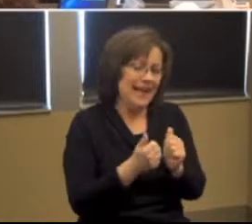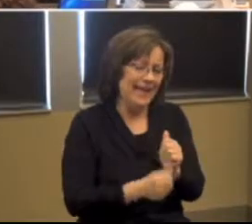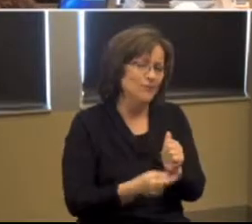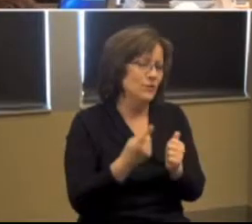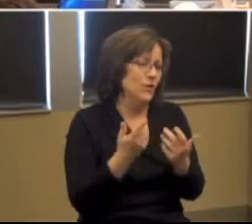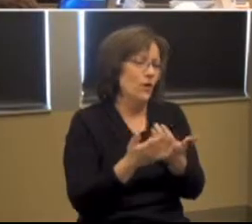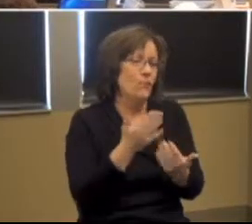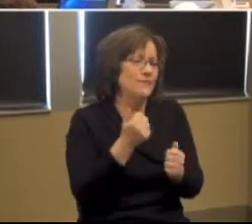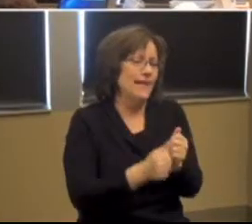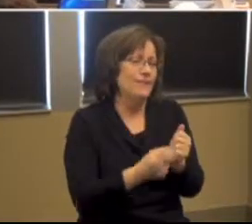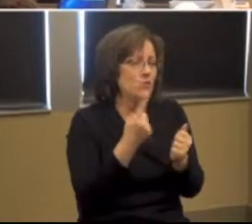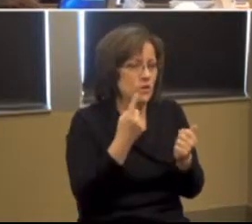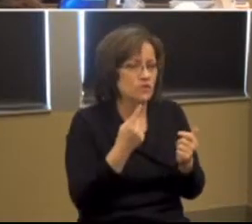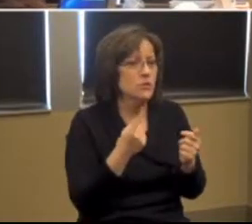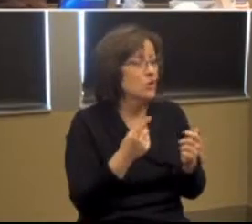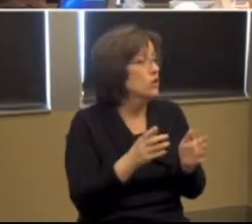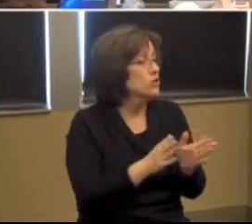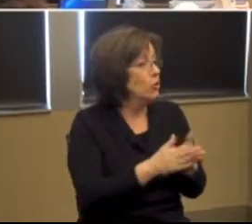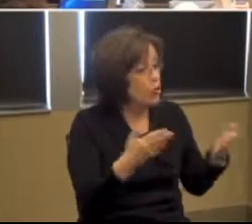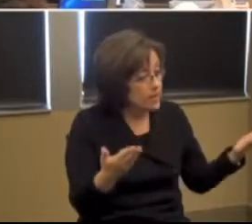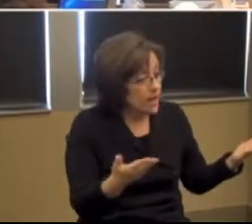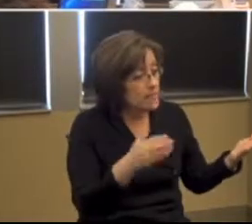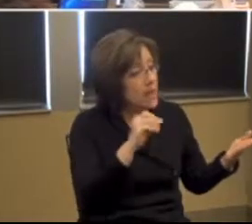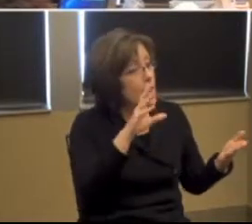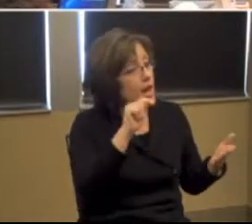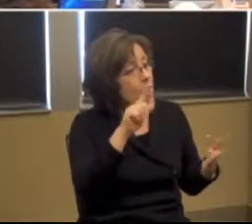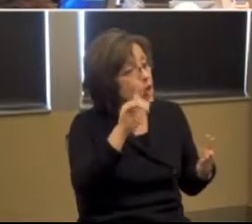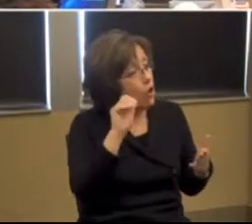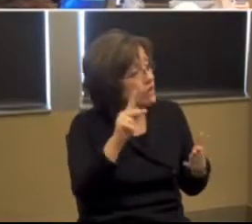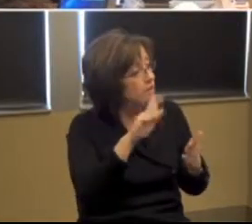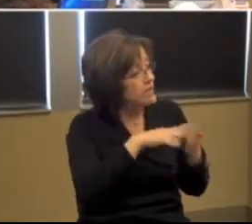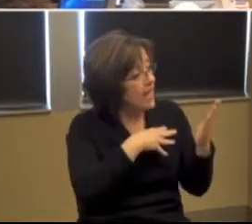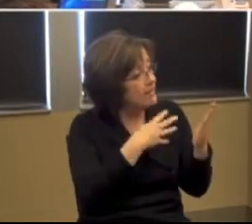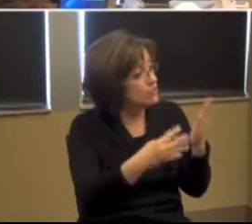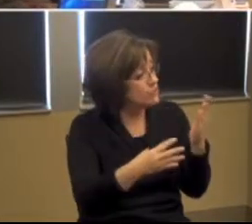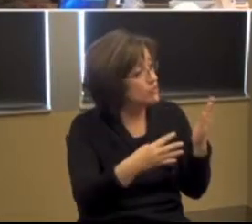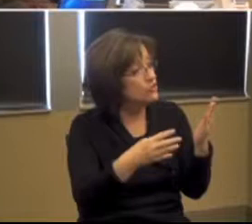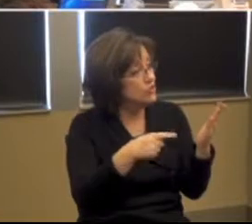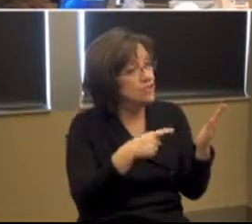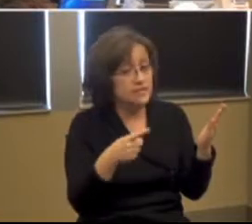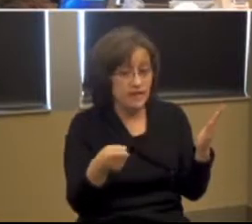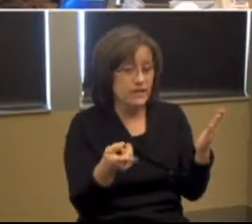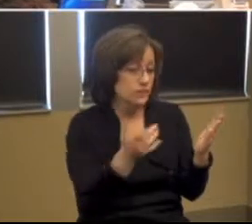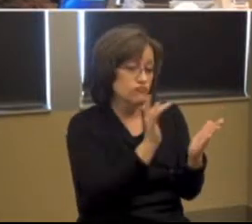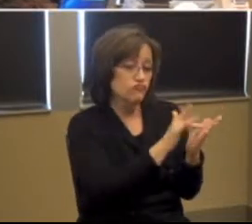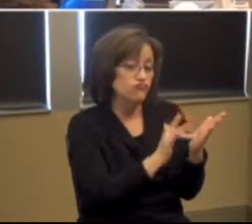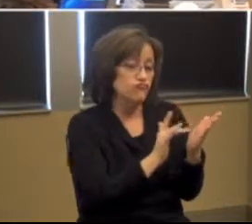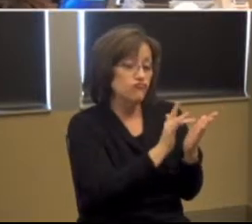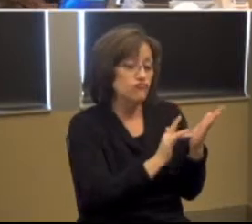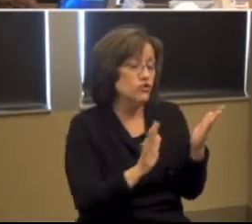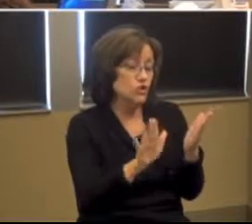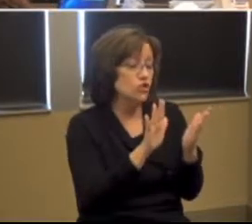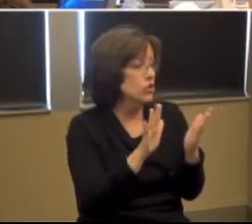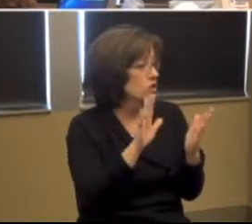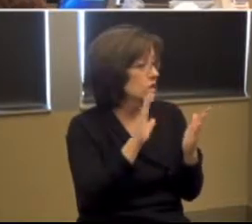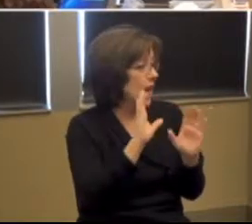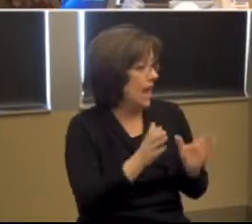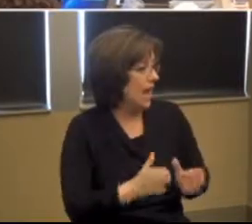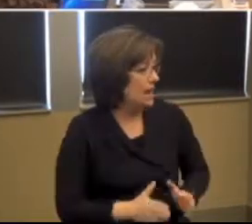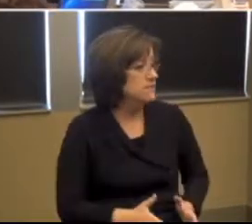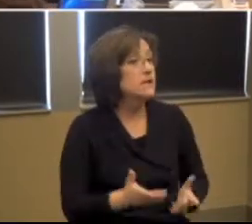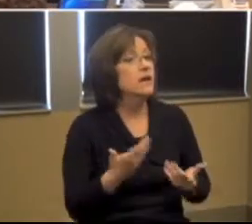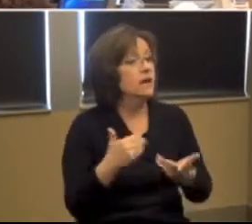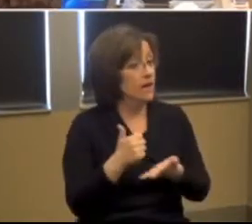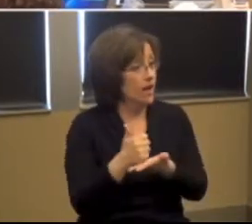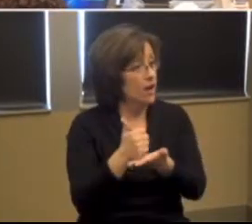up an Outlook calendar for them as to inputting in what class they have is a really helpful way to do it.